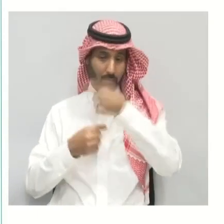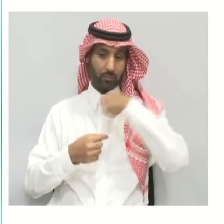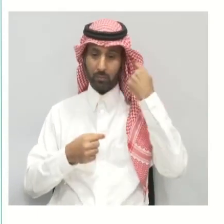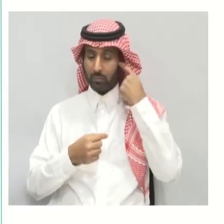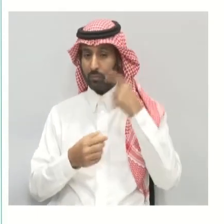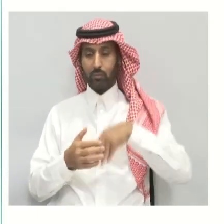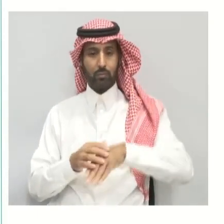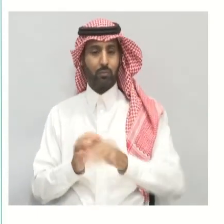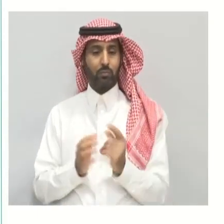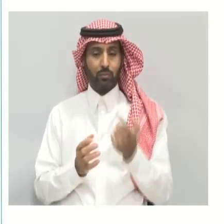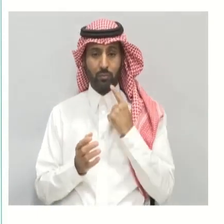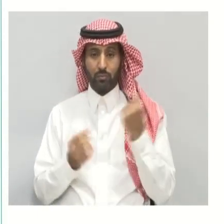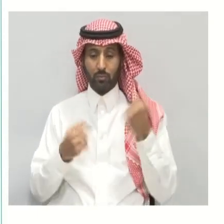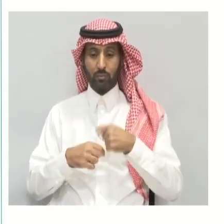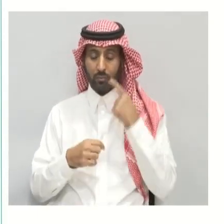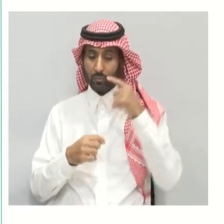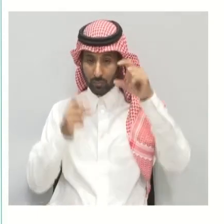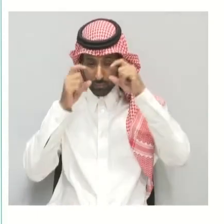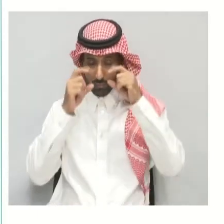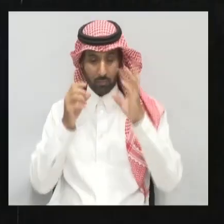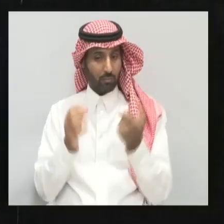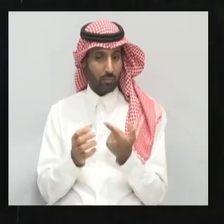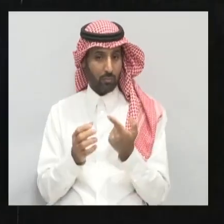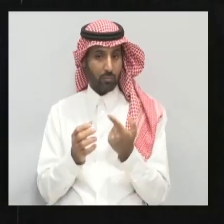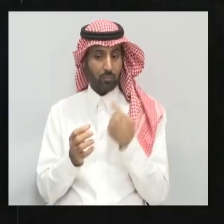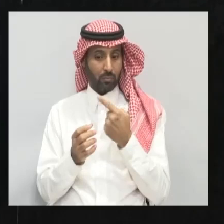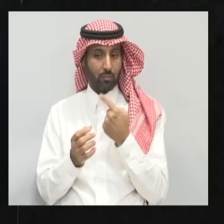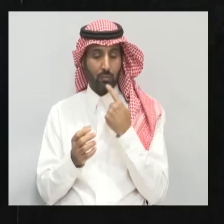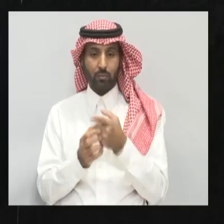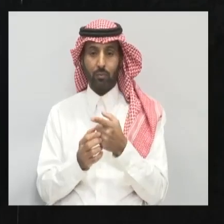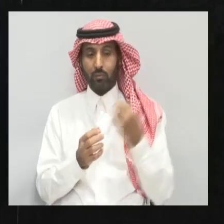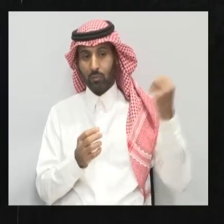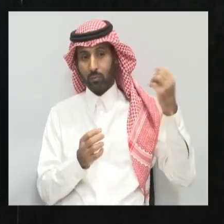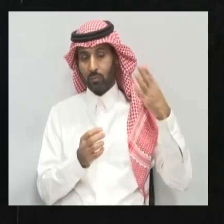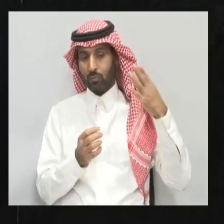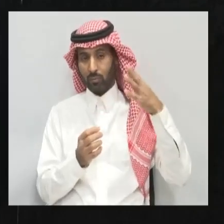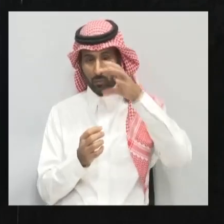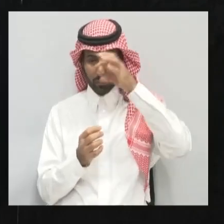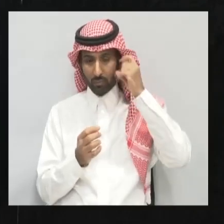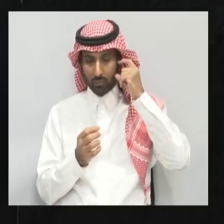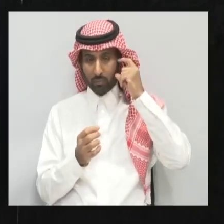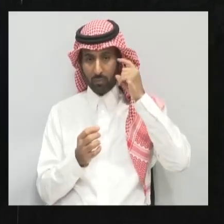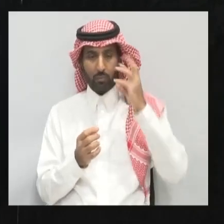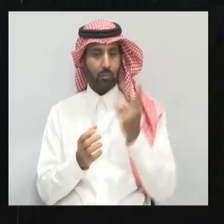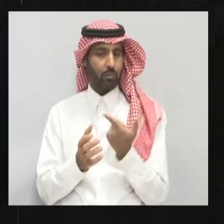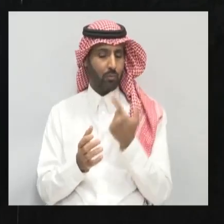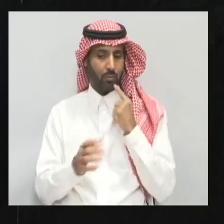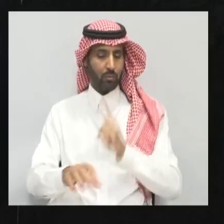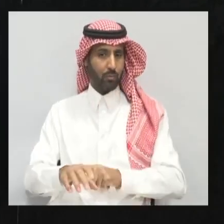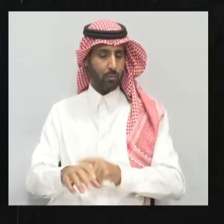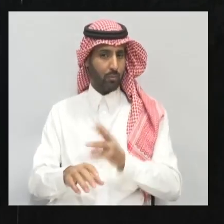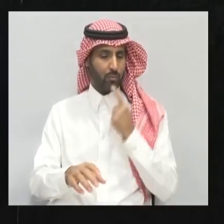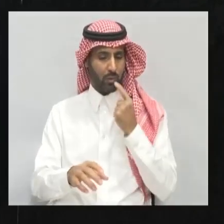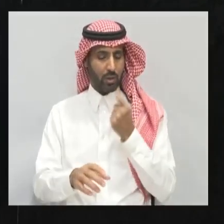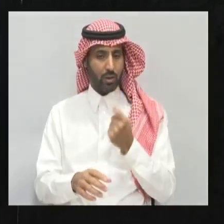and also to wear a sunglasses. And we said there that wearing a sunglasses at that time of the